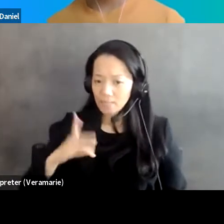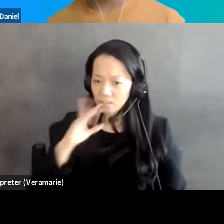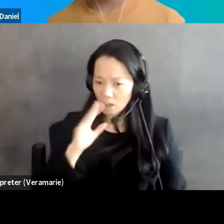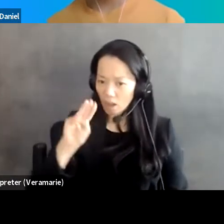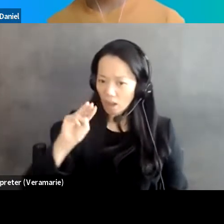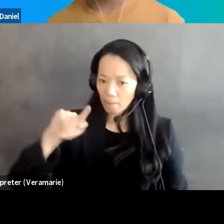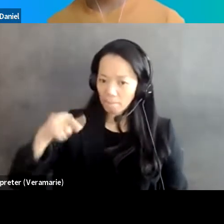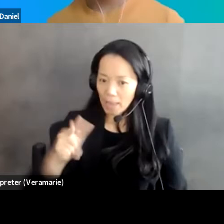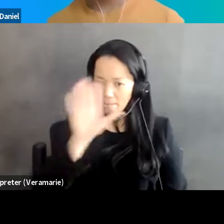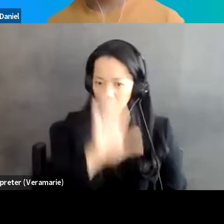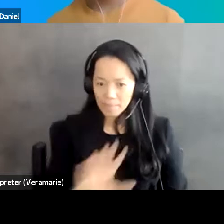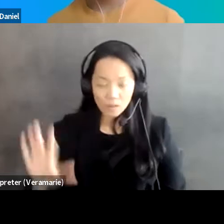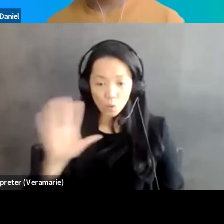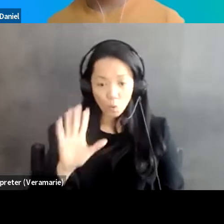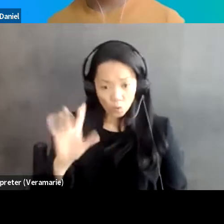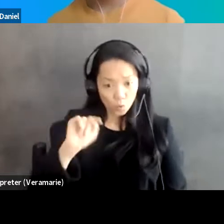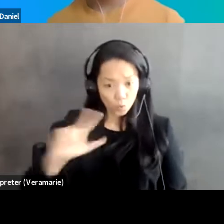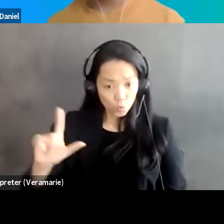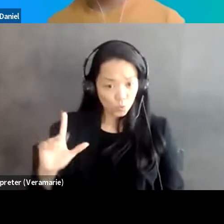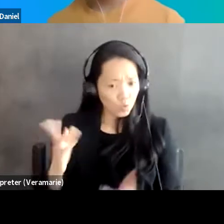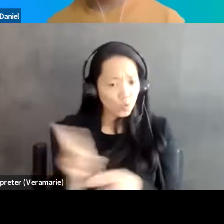mapping, what tools do they use?